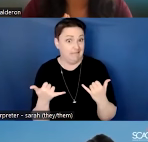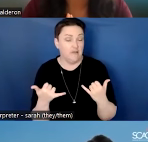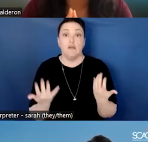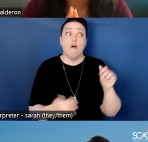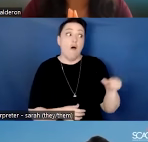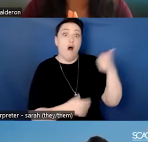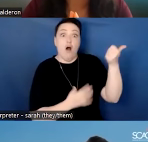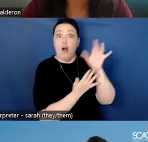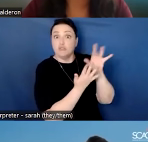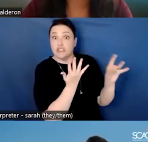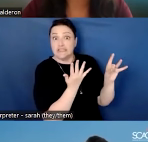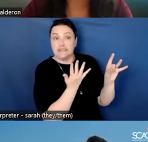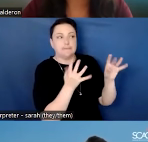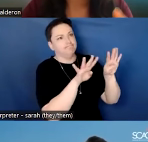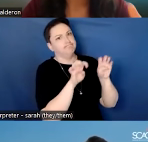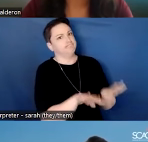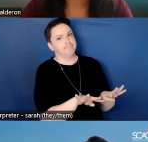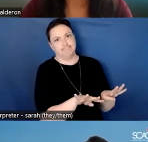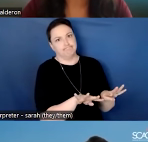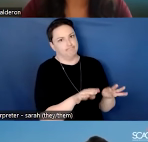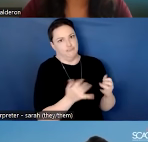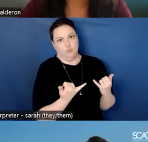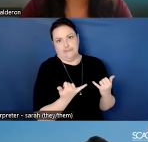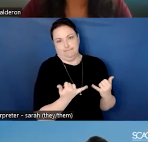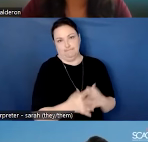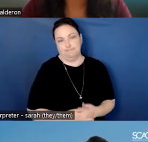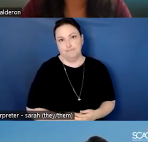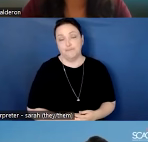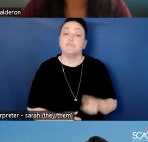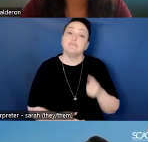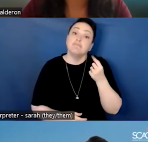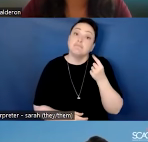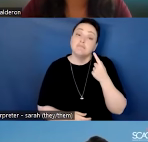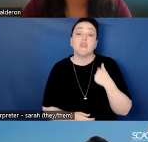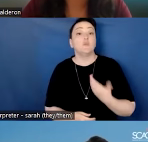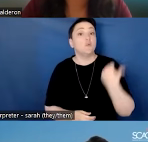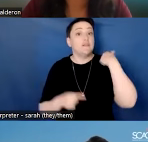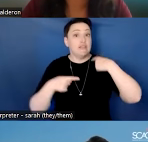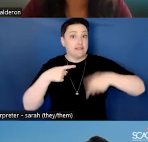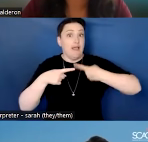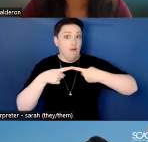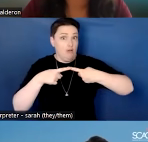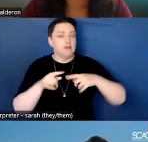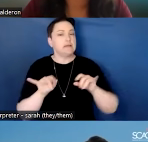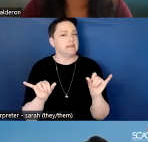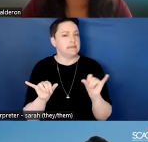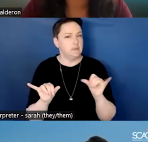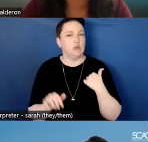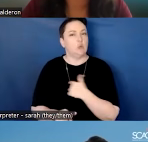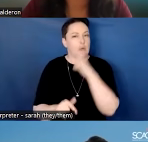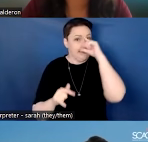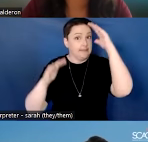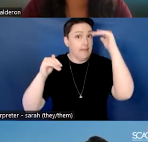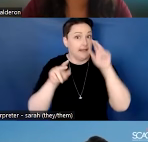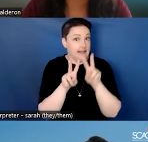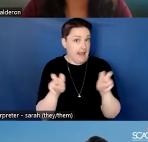going to look like at this time. But similar to previous cycles, we are anticipating our analysis